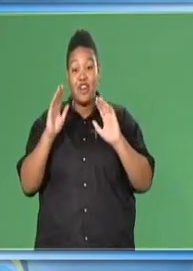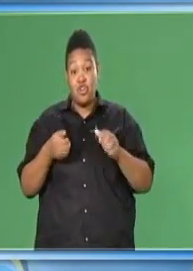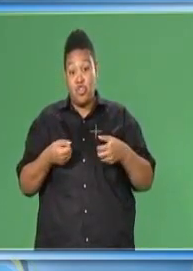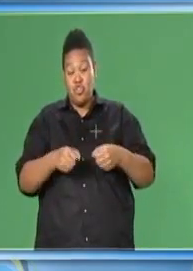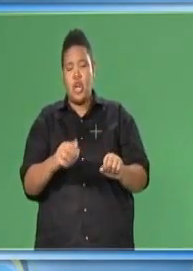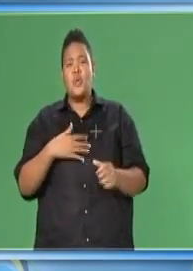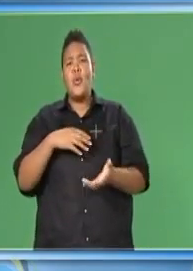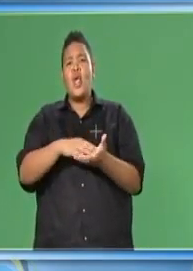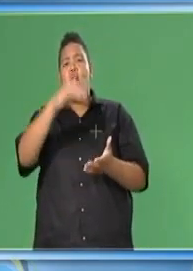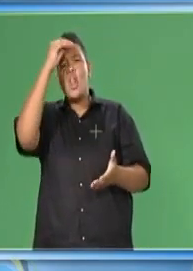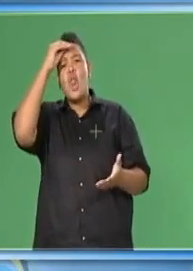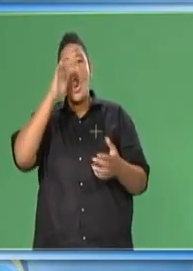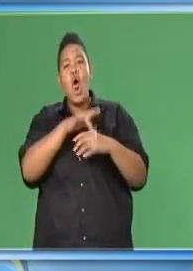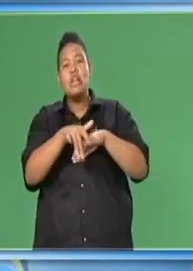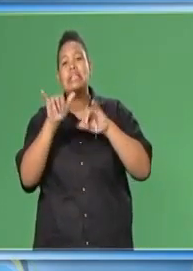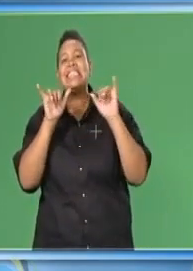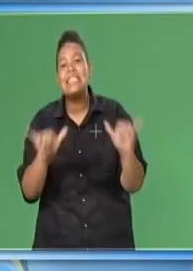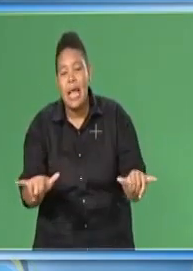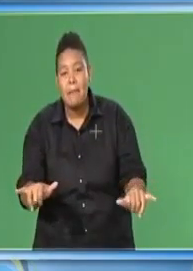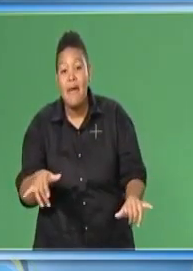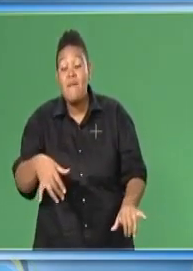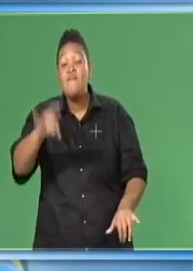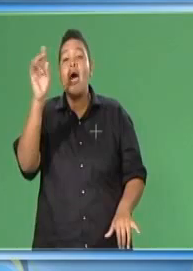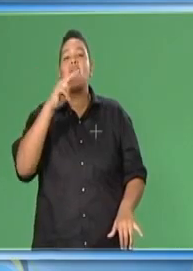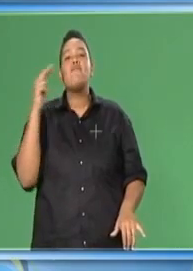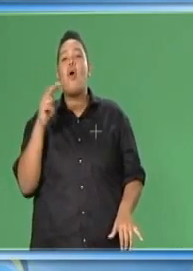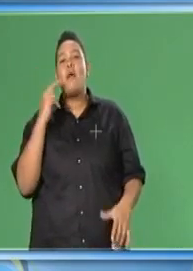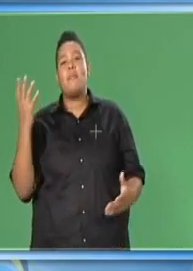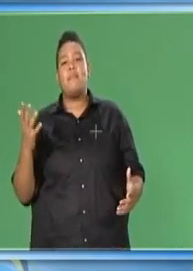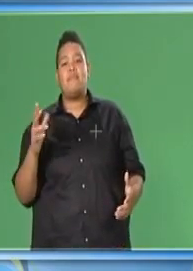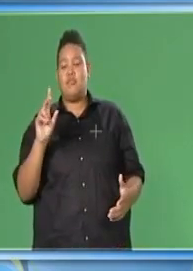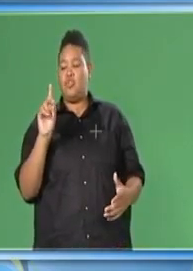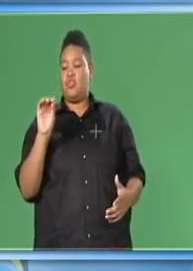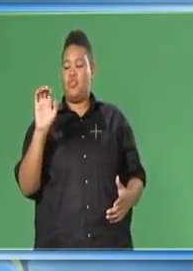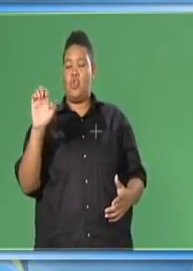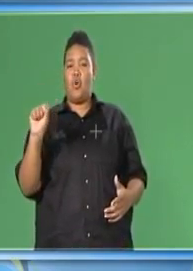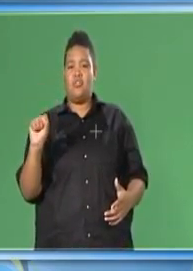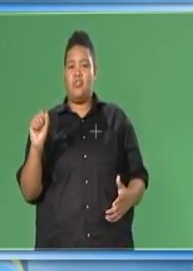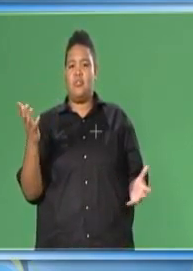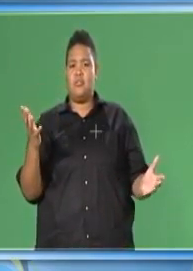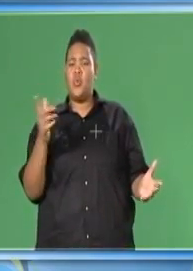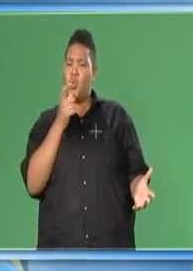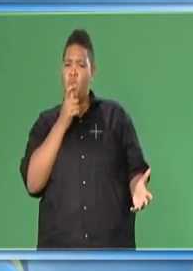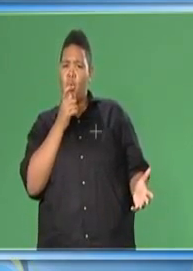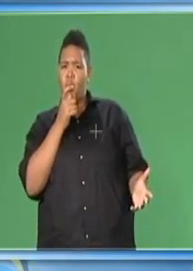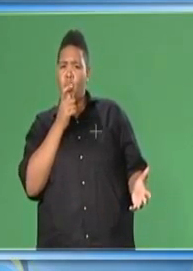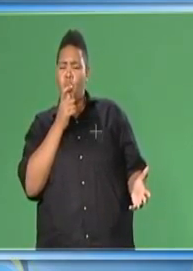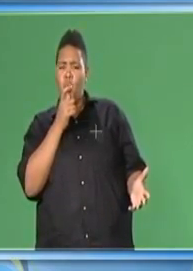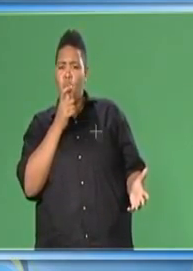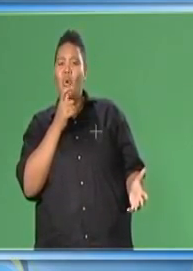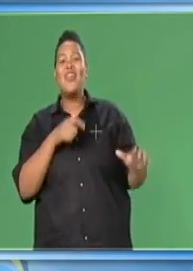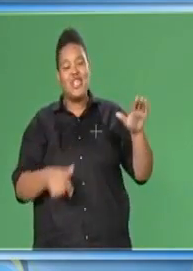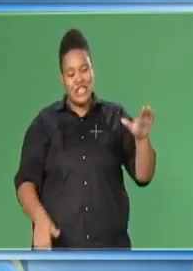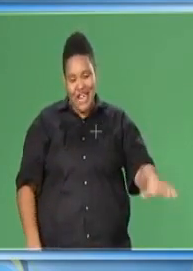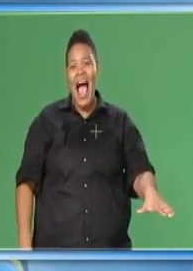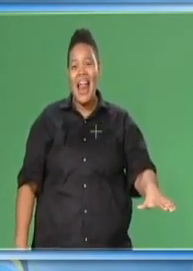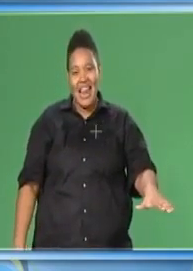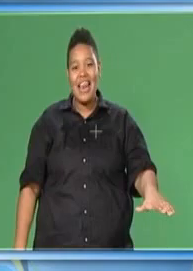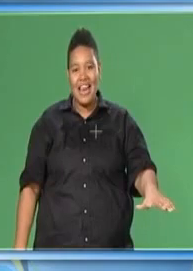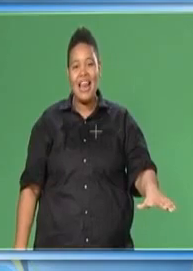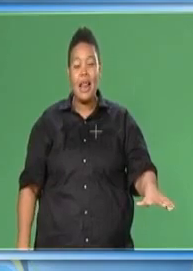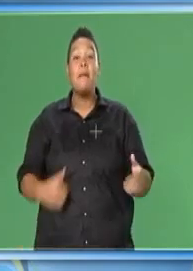this example, puppies are playful. The verb are is a state of being verb because it tells us something about